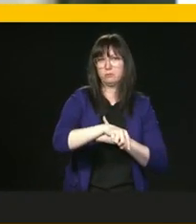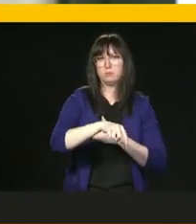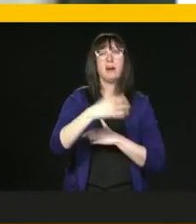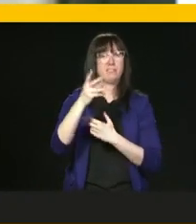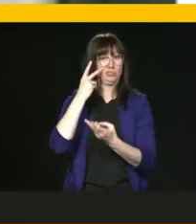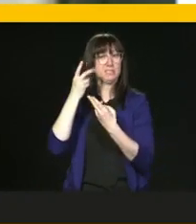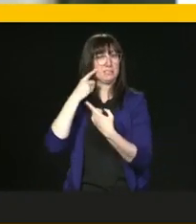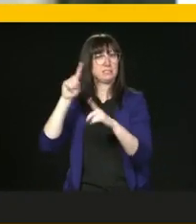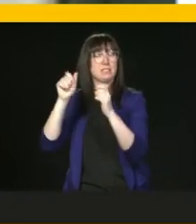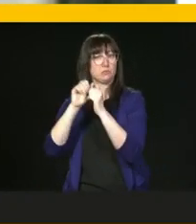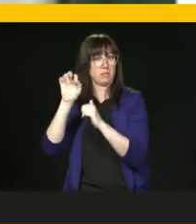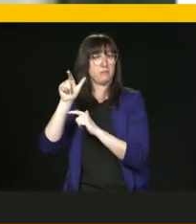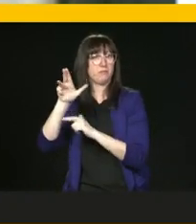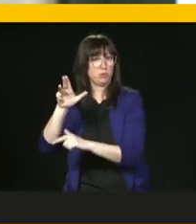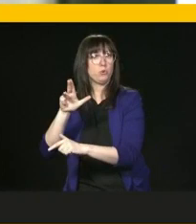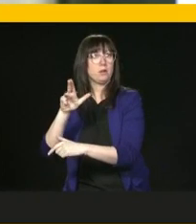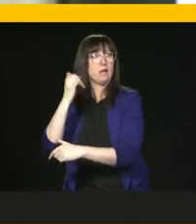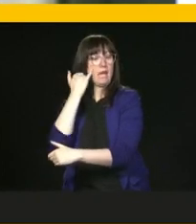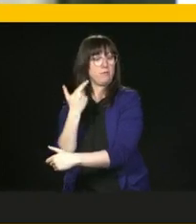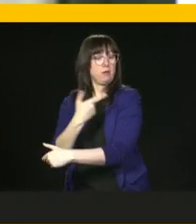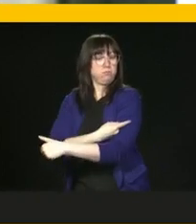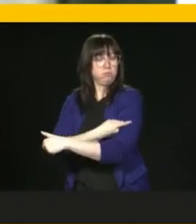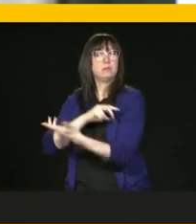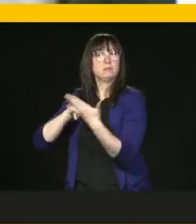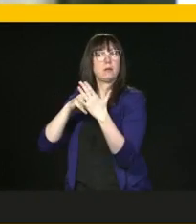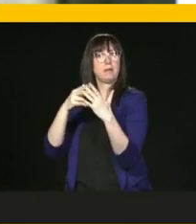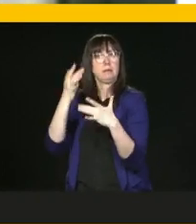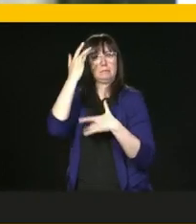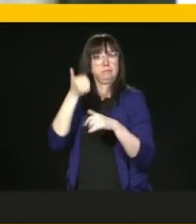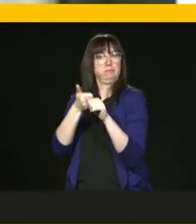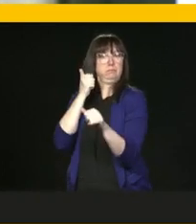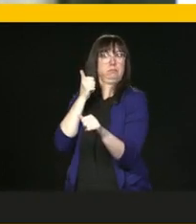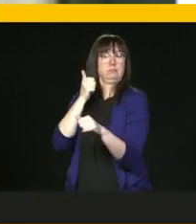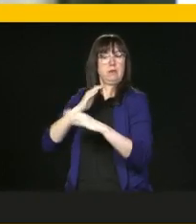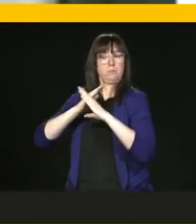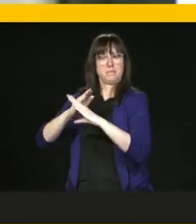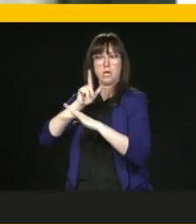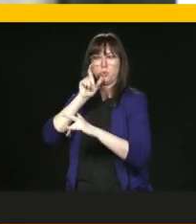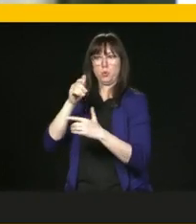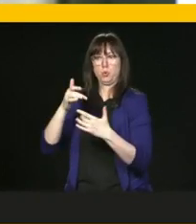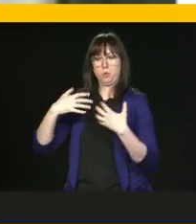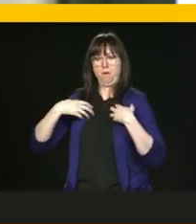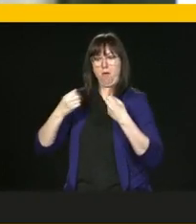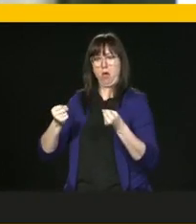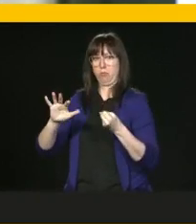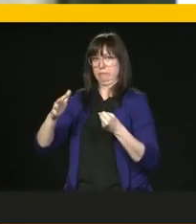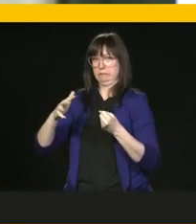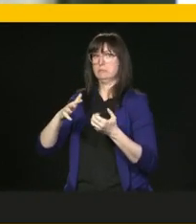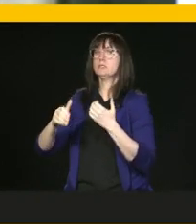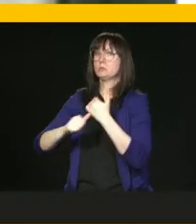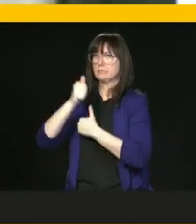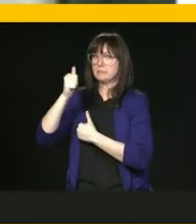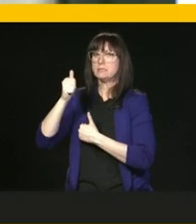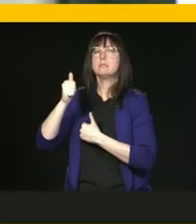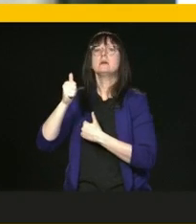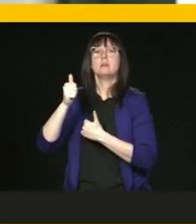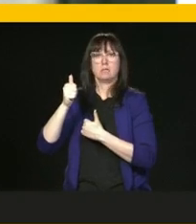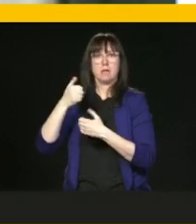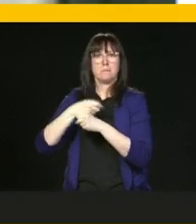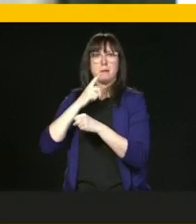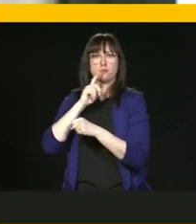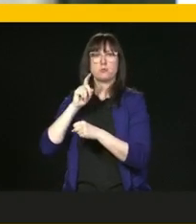flu. Vaccines prevent people from getting ill, protect the most vulnerable, and ensure that fewer and fewer